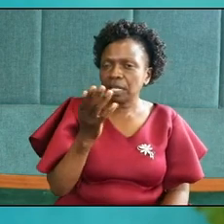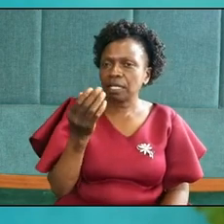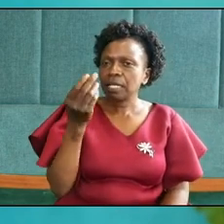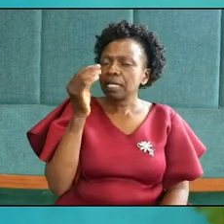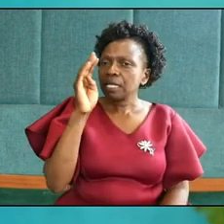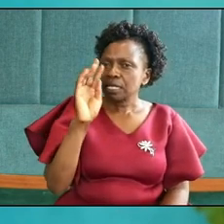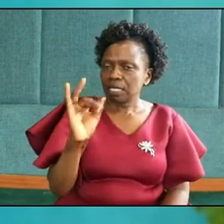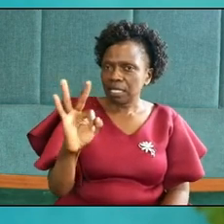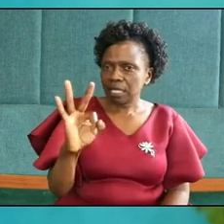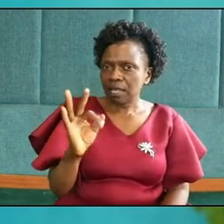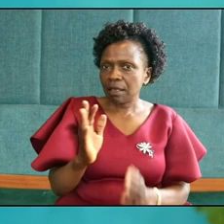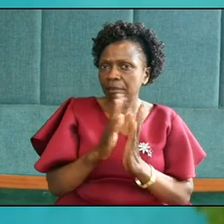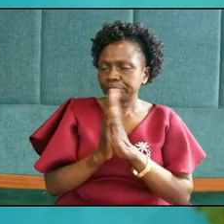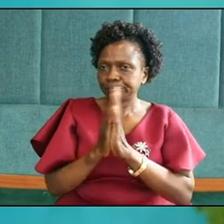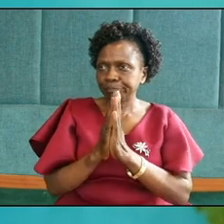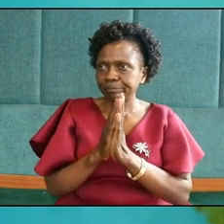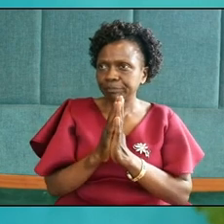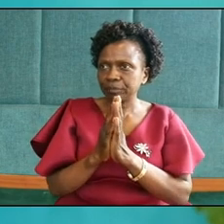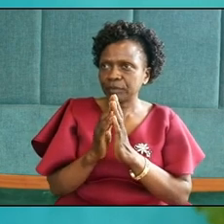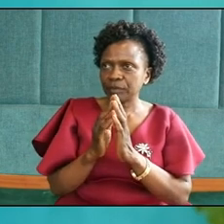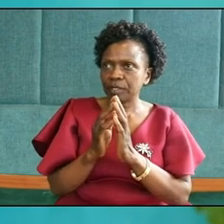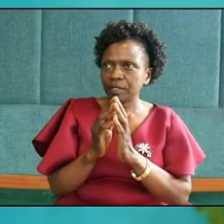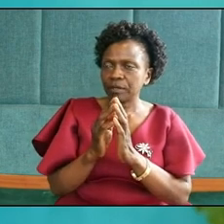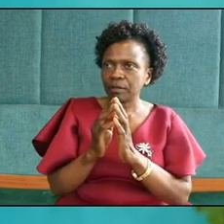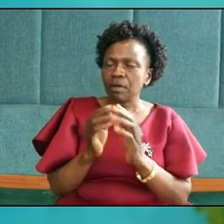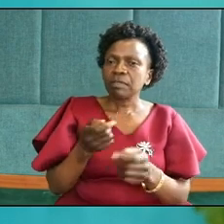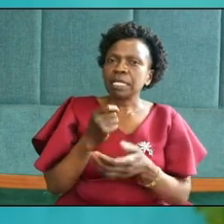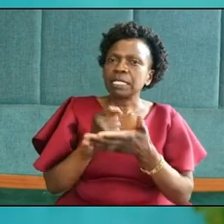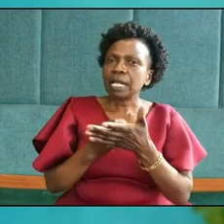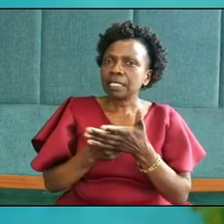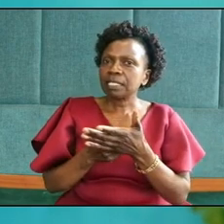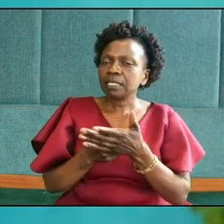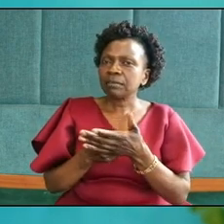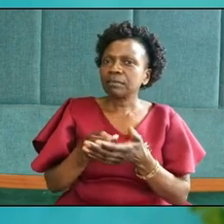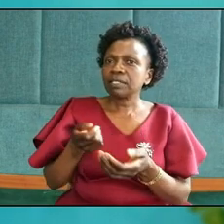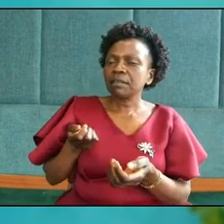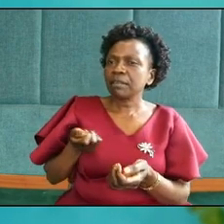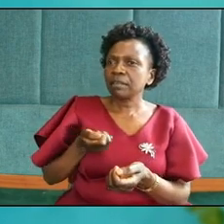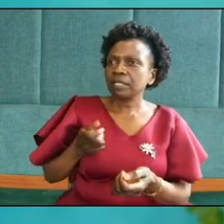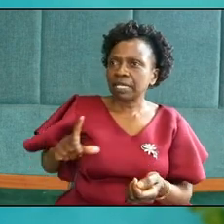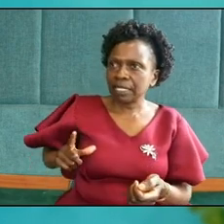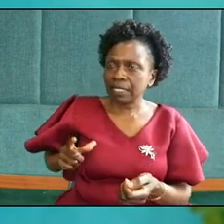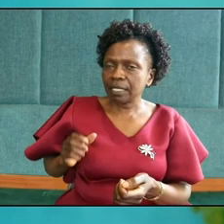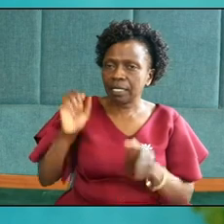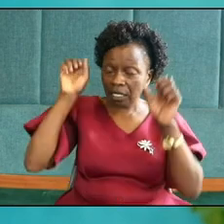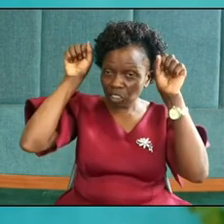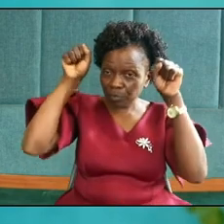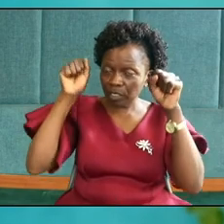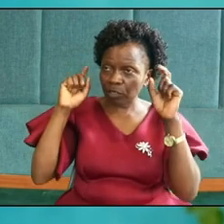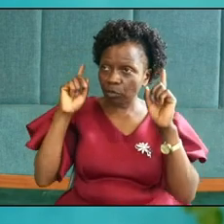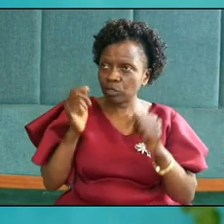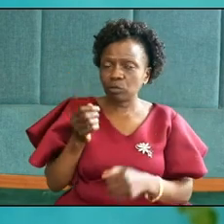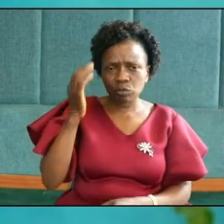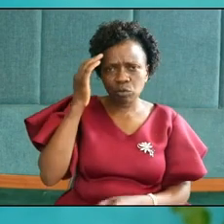parables: the parable of the 10 virgins, the parable of the talents, and then the parable of the sheep and the goats. You